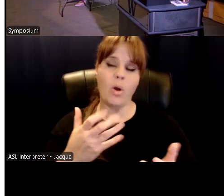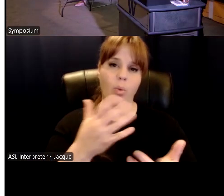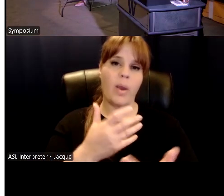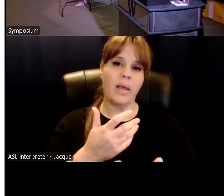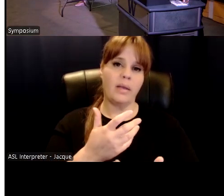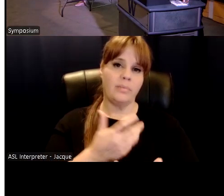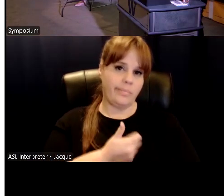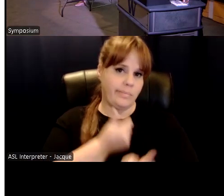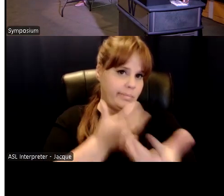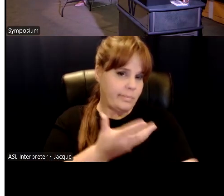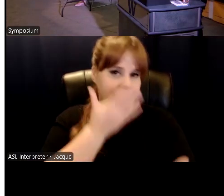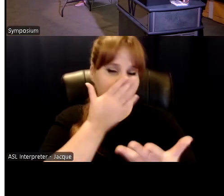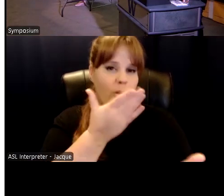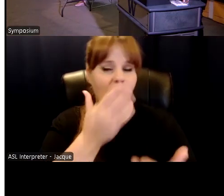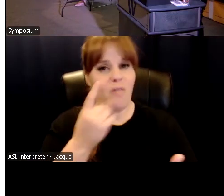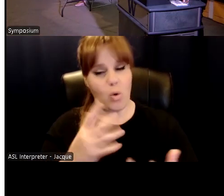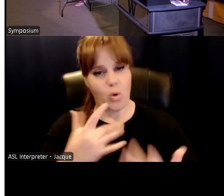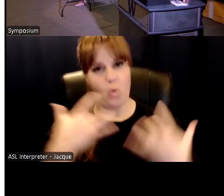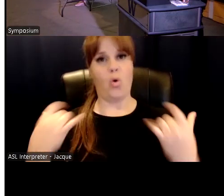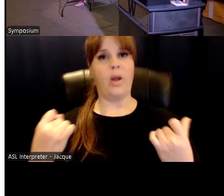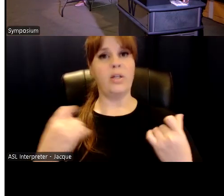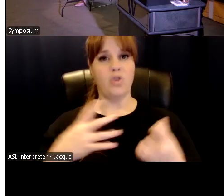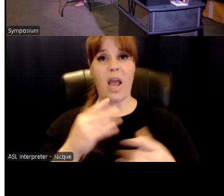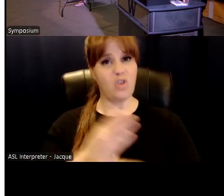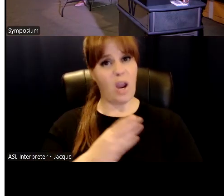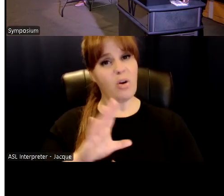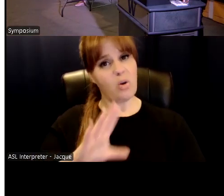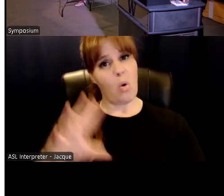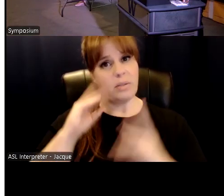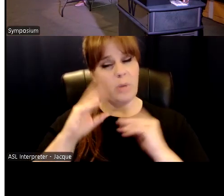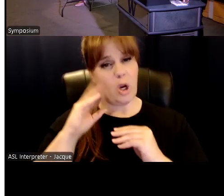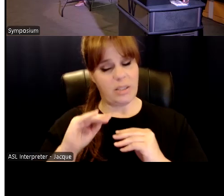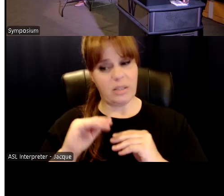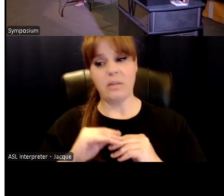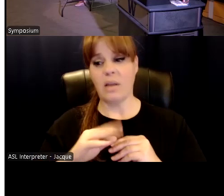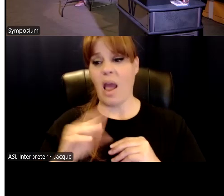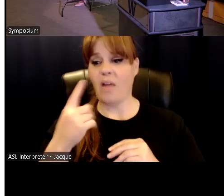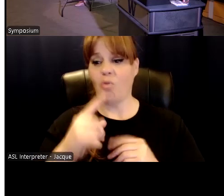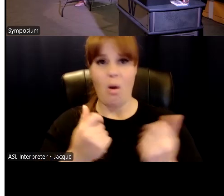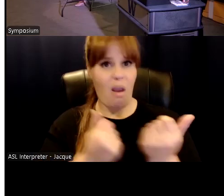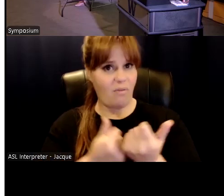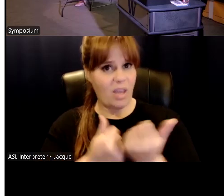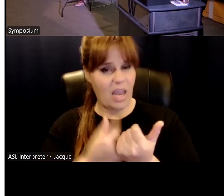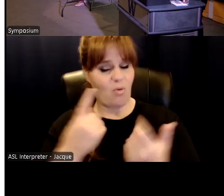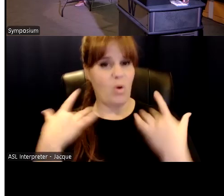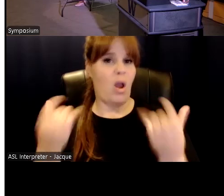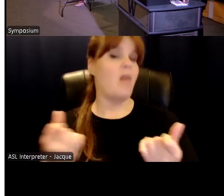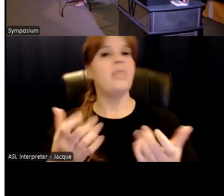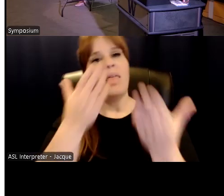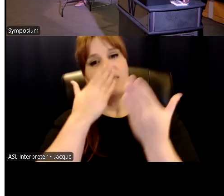deepest gratitude for your courage in sharing your experiences and for advocating for your health. Thank